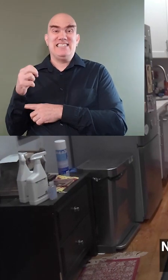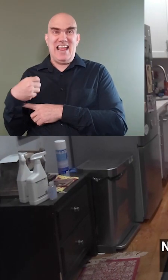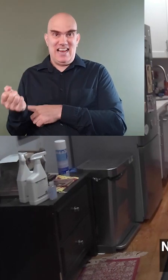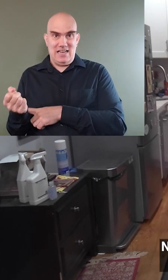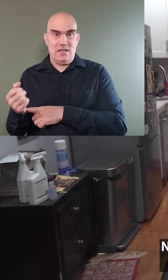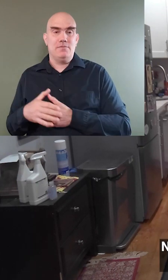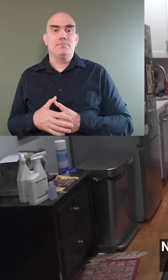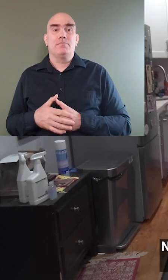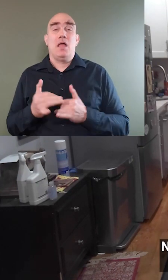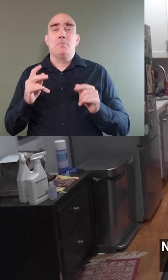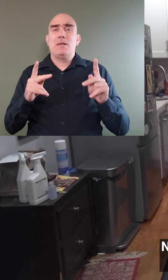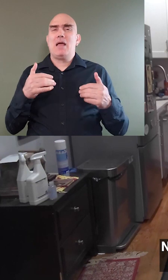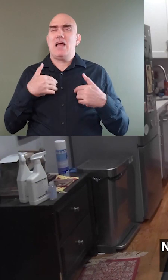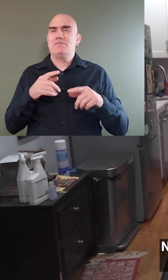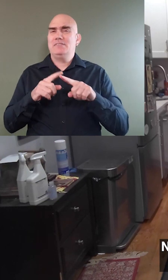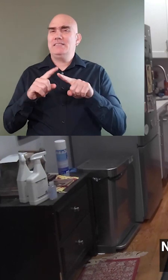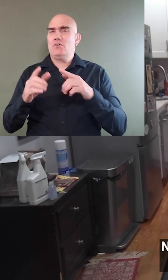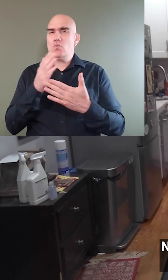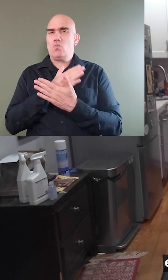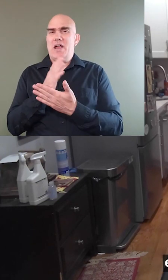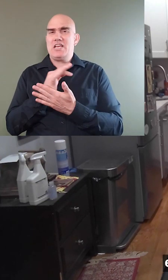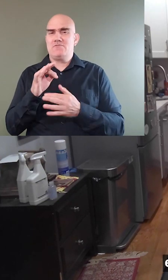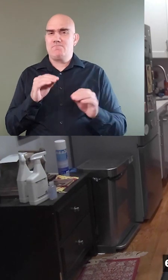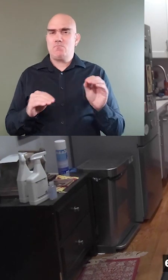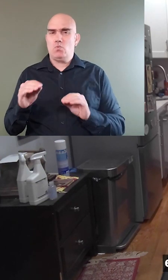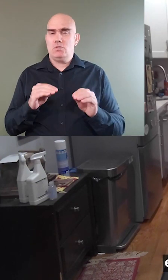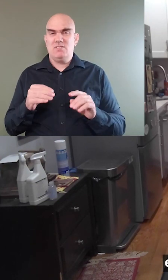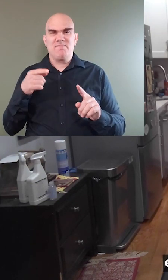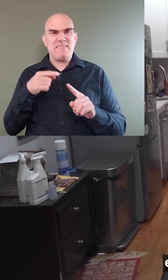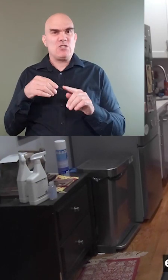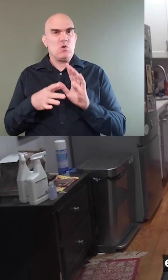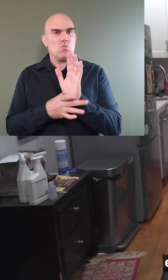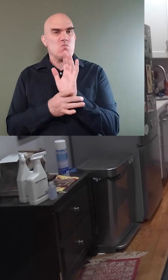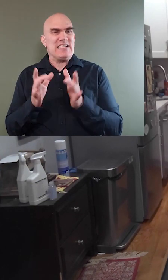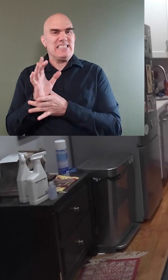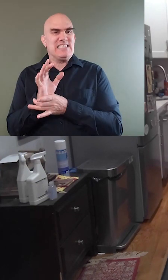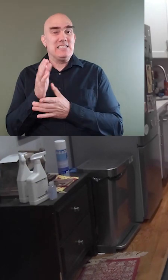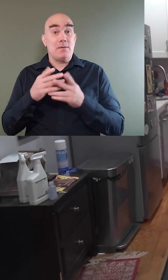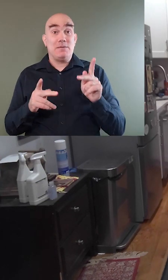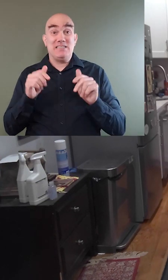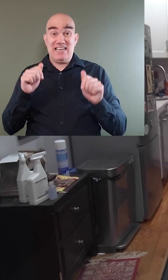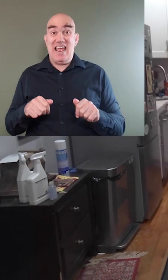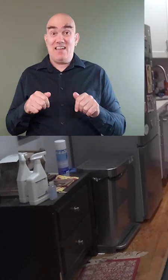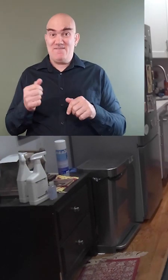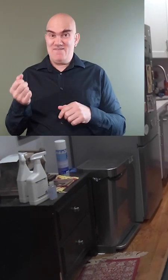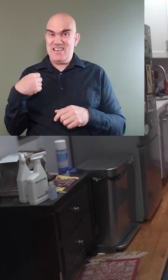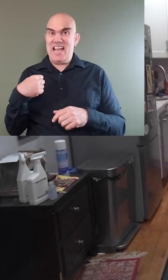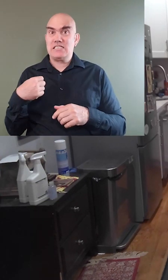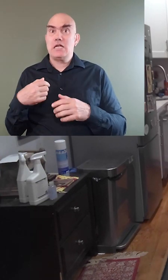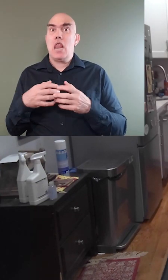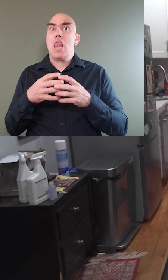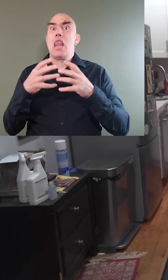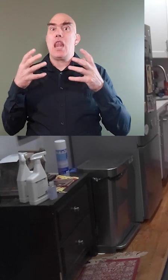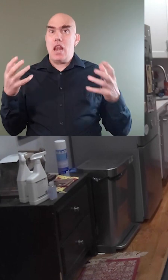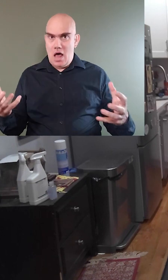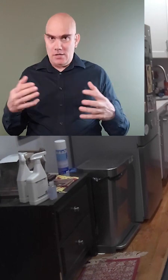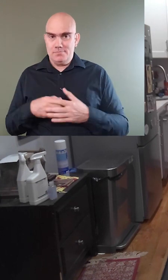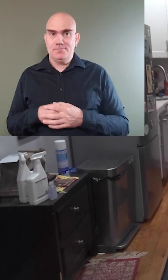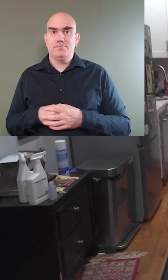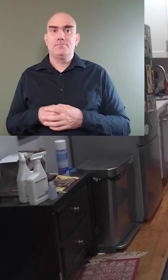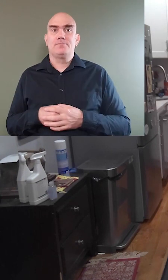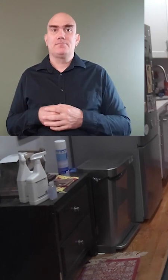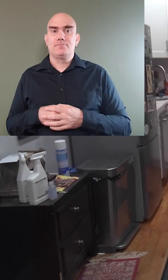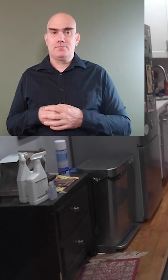Now, people have different ranges of motion, especially in their wrist. Some people can flex their hand